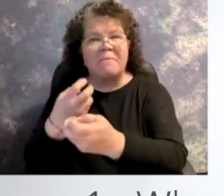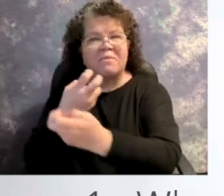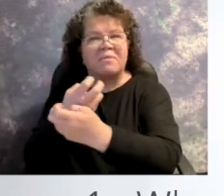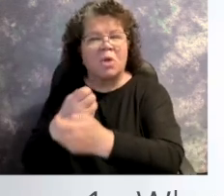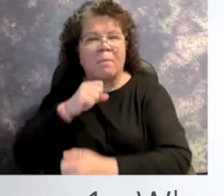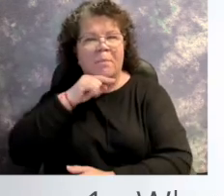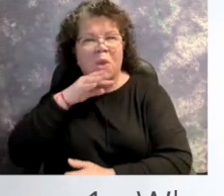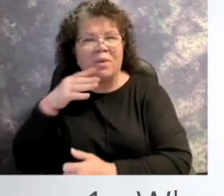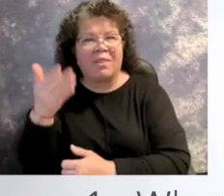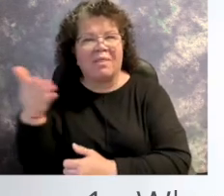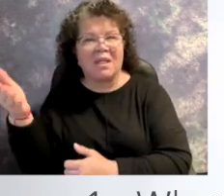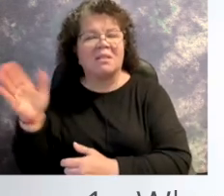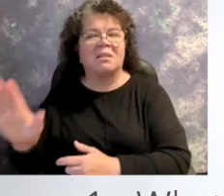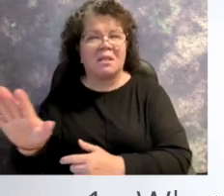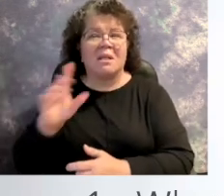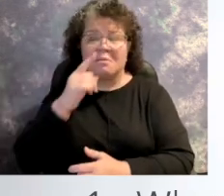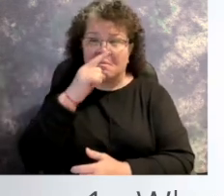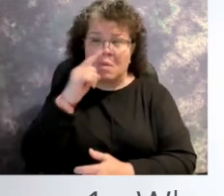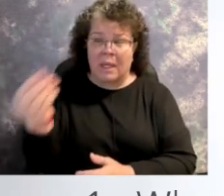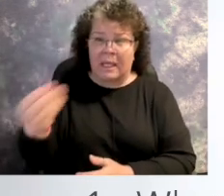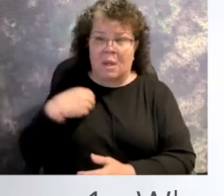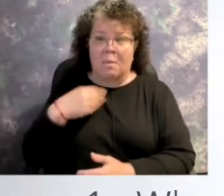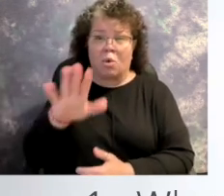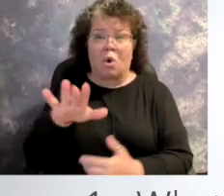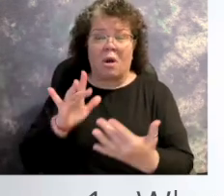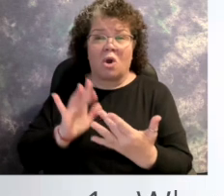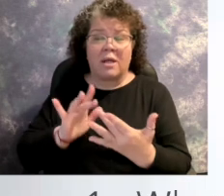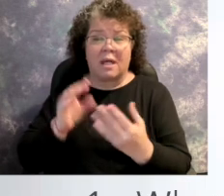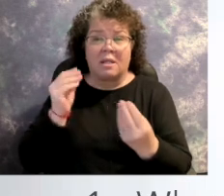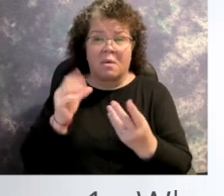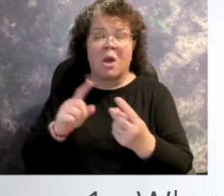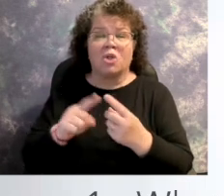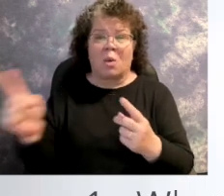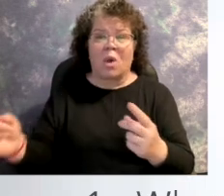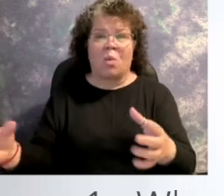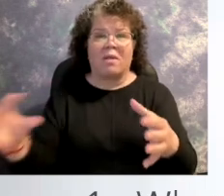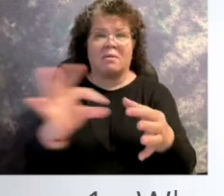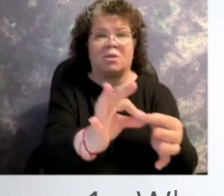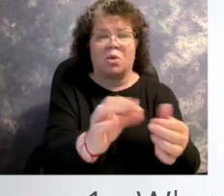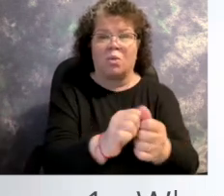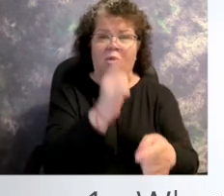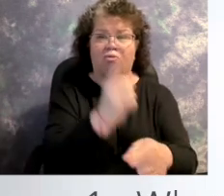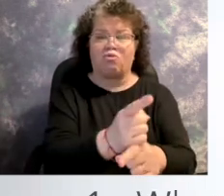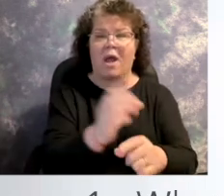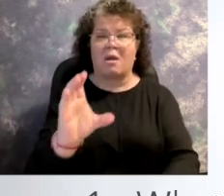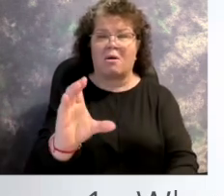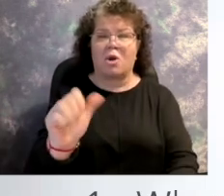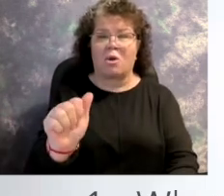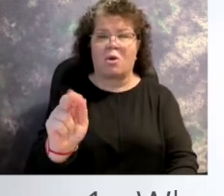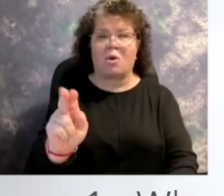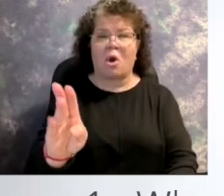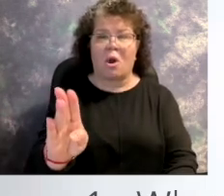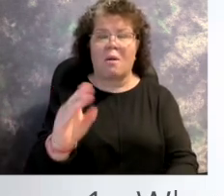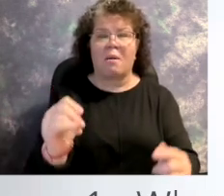could provide me with your contact information, we can definitely reach out to the appropriate CARB program and in division, and make sure we can get